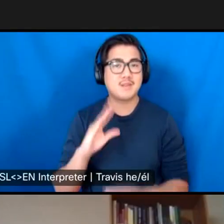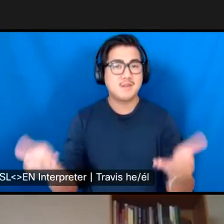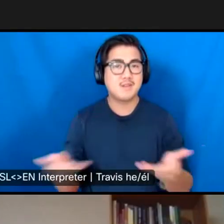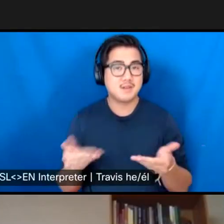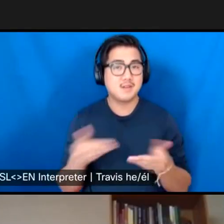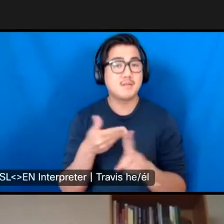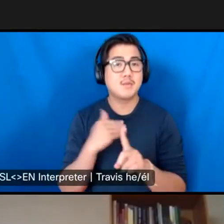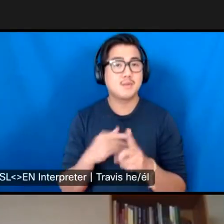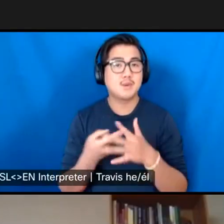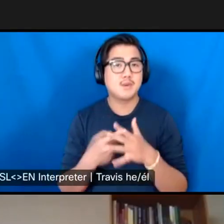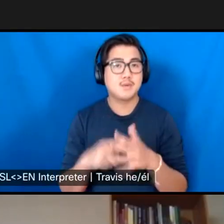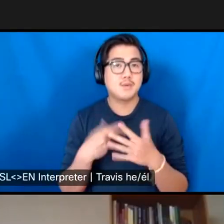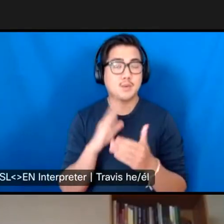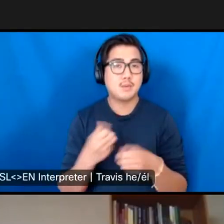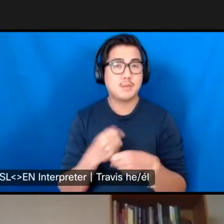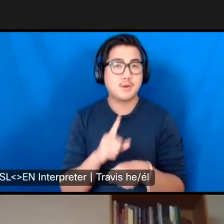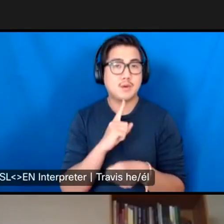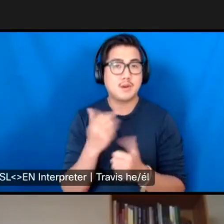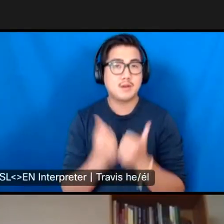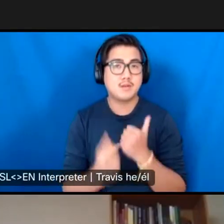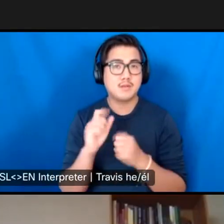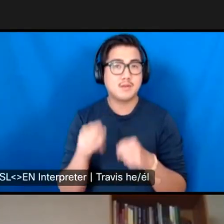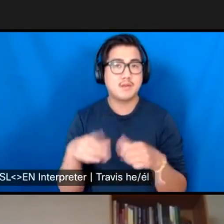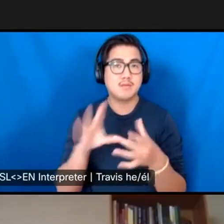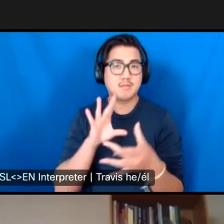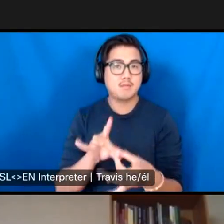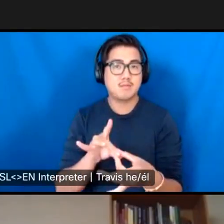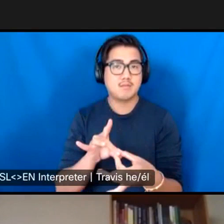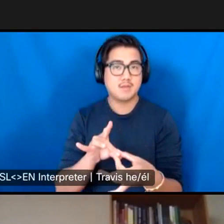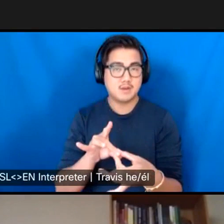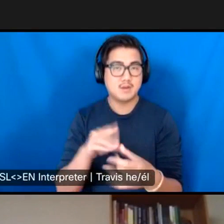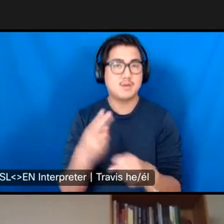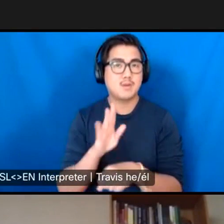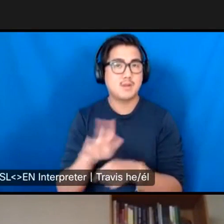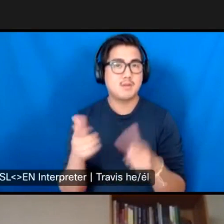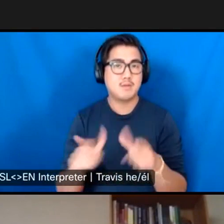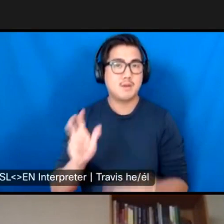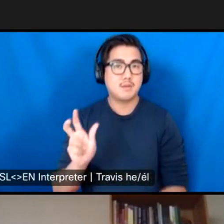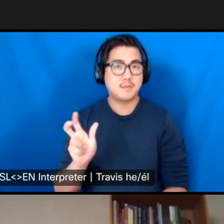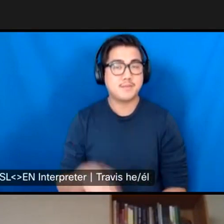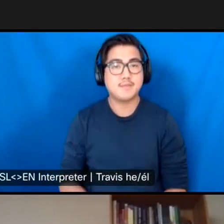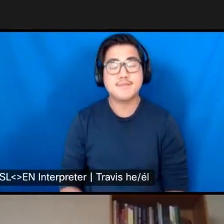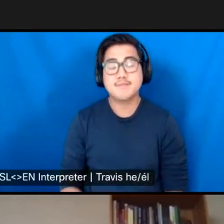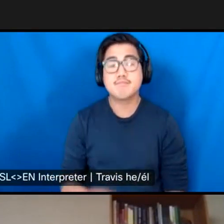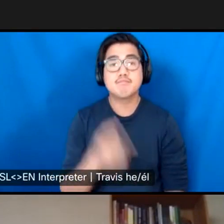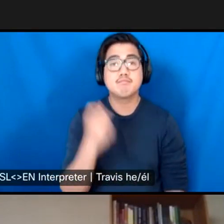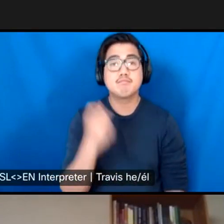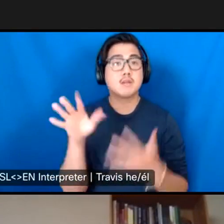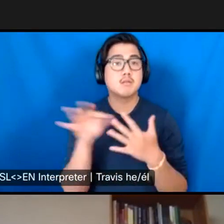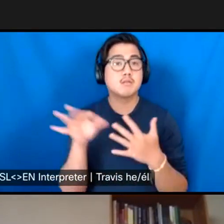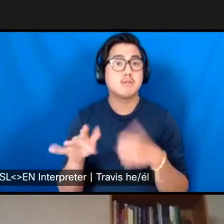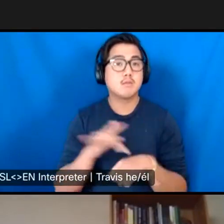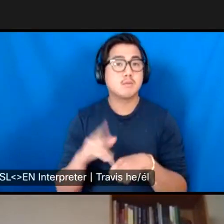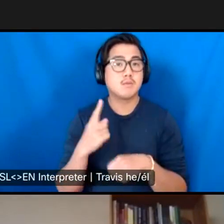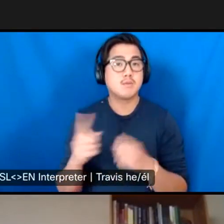Antes de comenzar, vamos a asegurarnos que todos pueden conectarse en su canal de su idioma. The options available for this session